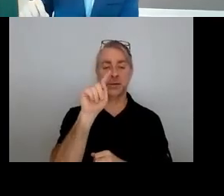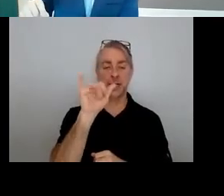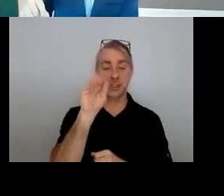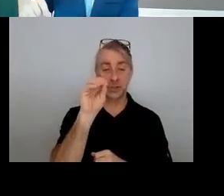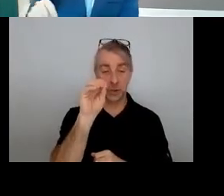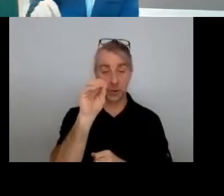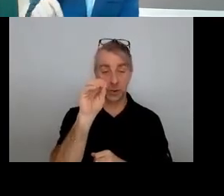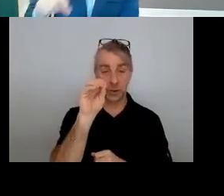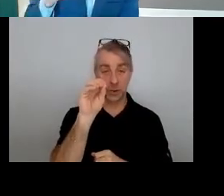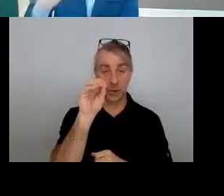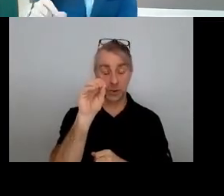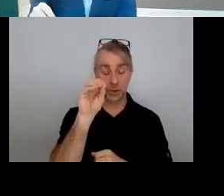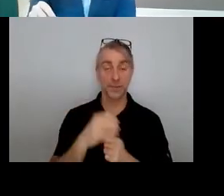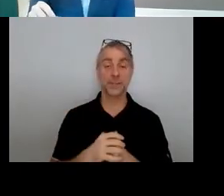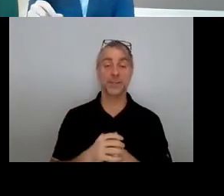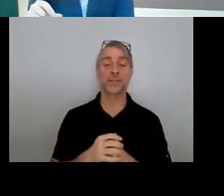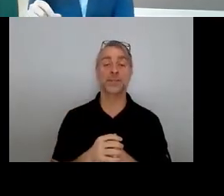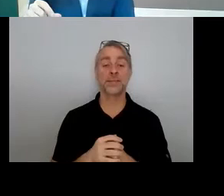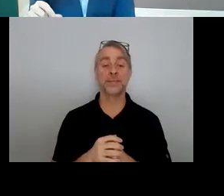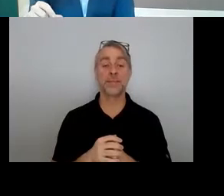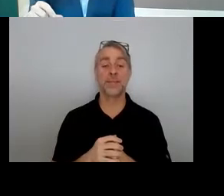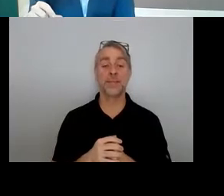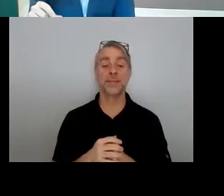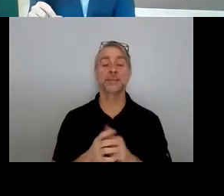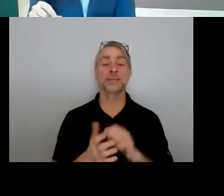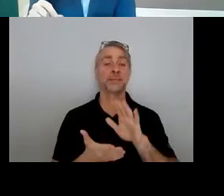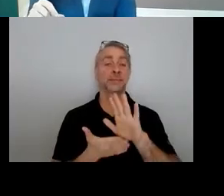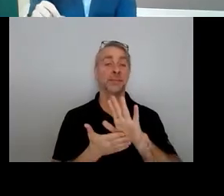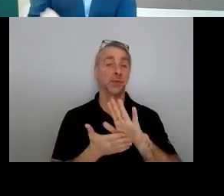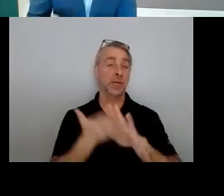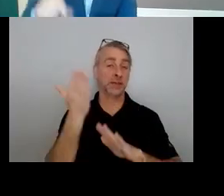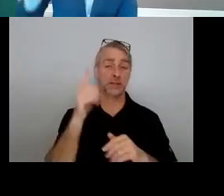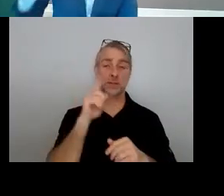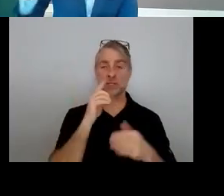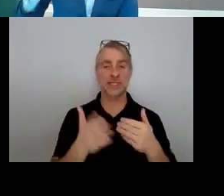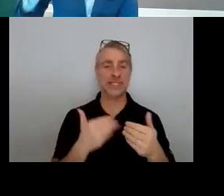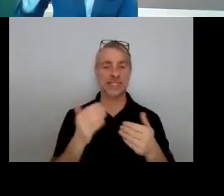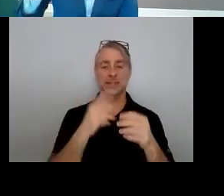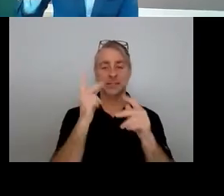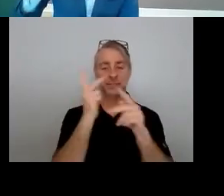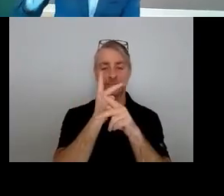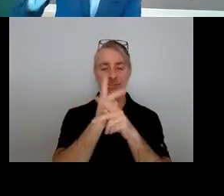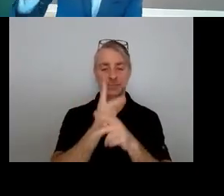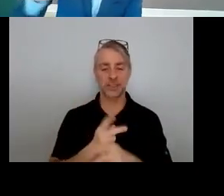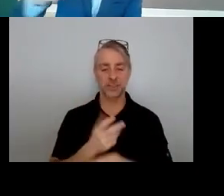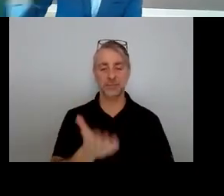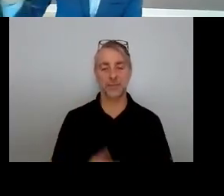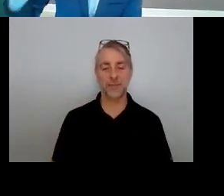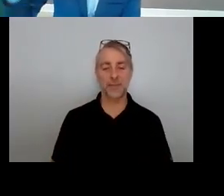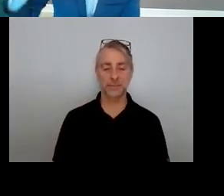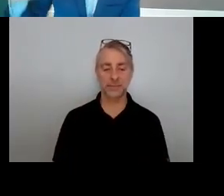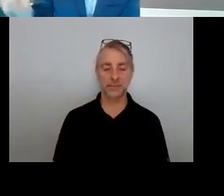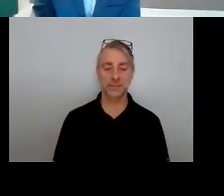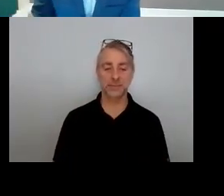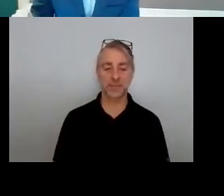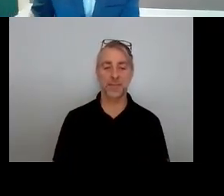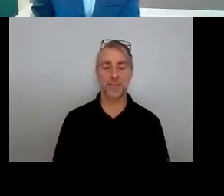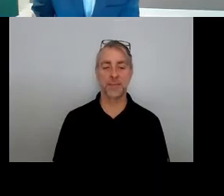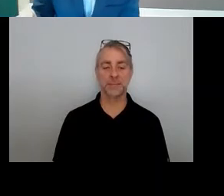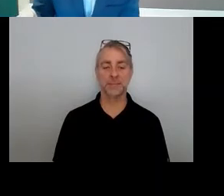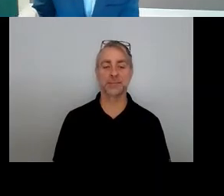odds ratio is a very simple calculation. And it's just that we represent each of the